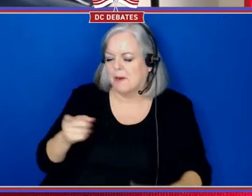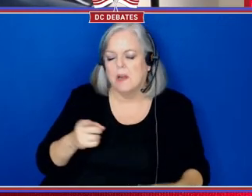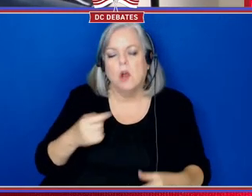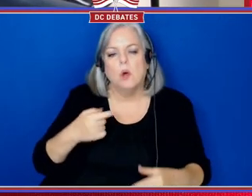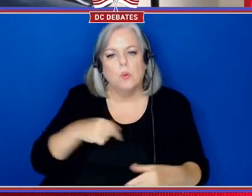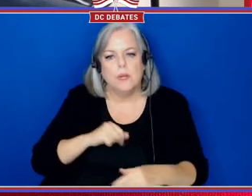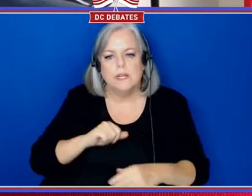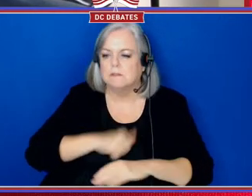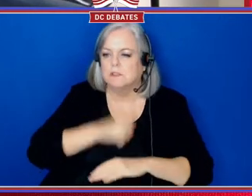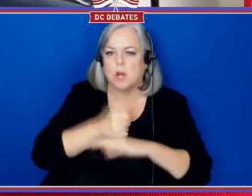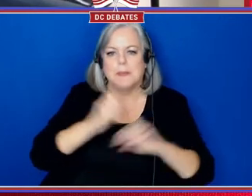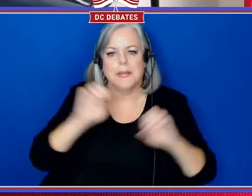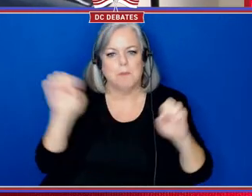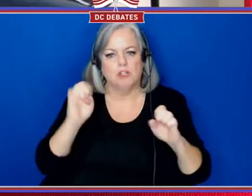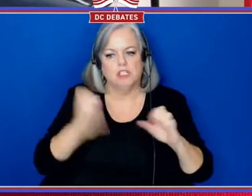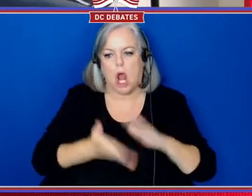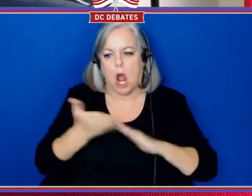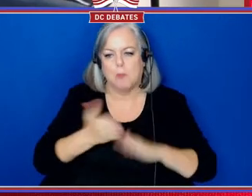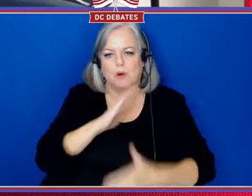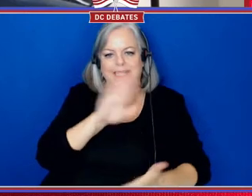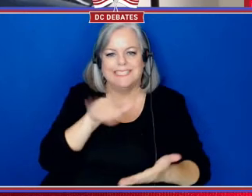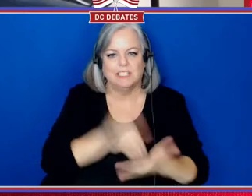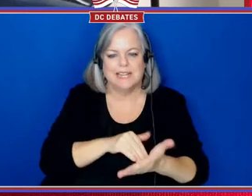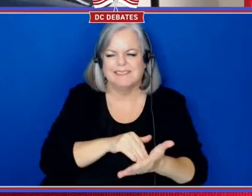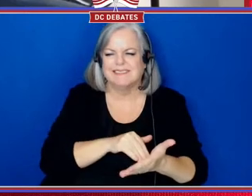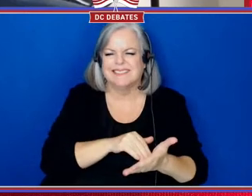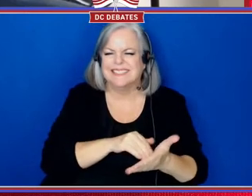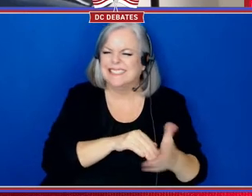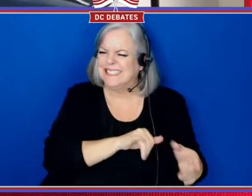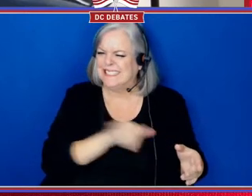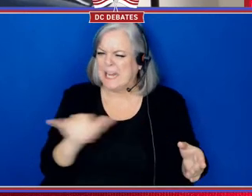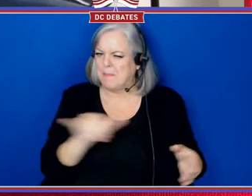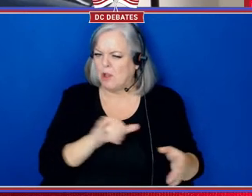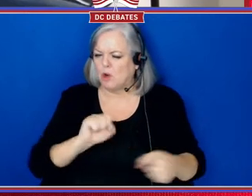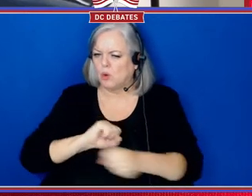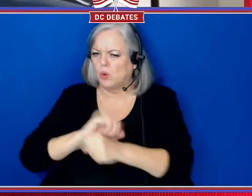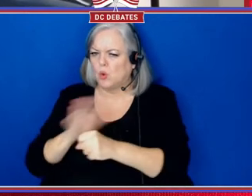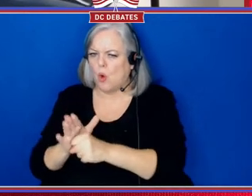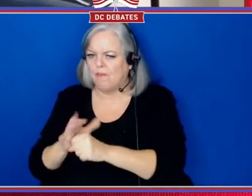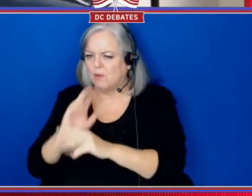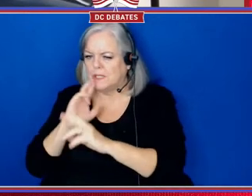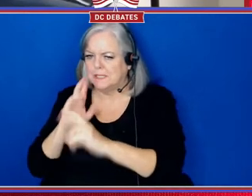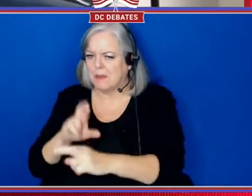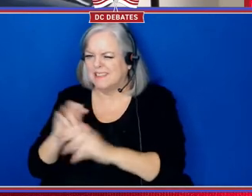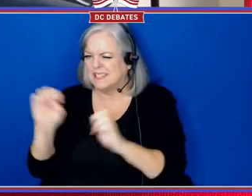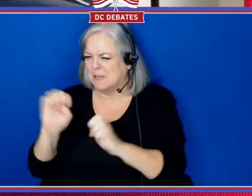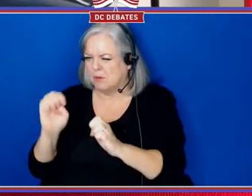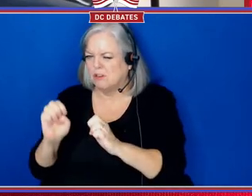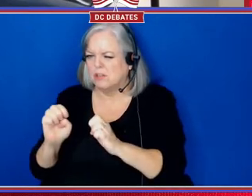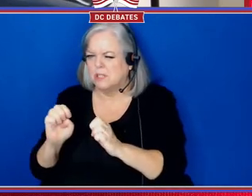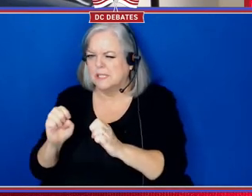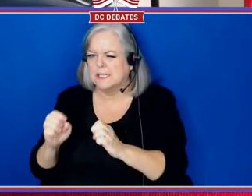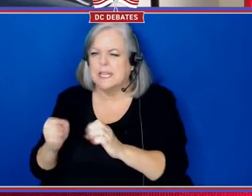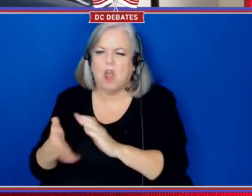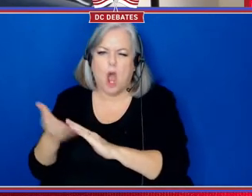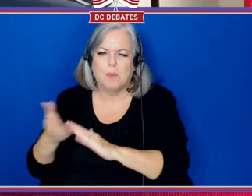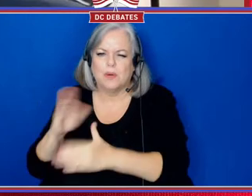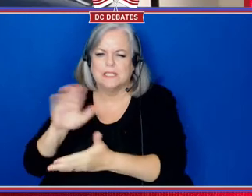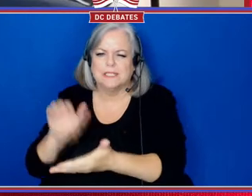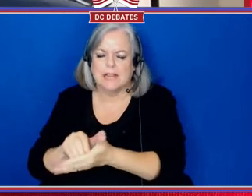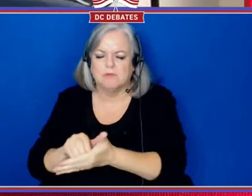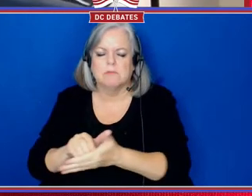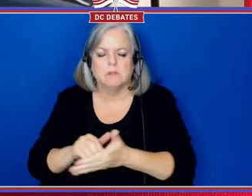center, much like our COVID response emergency operations center, where officials from across the government were